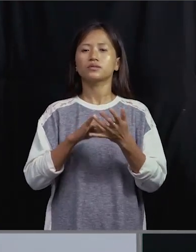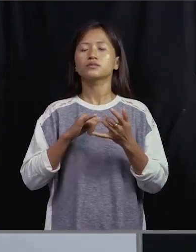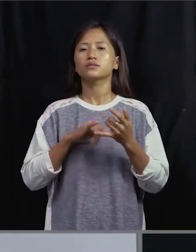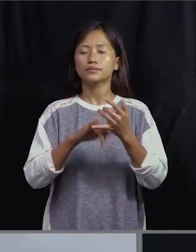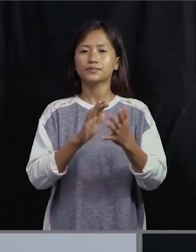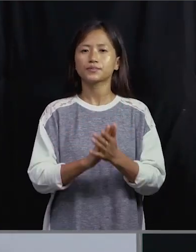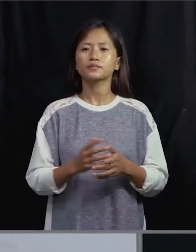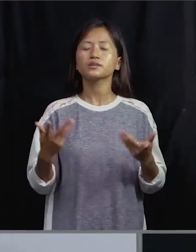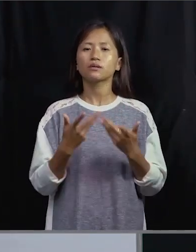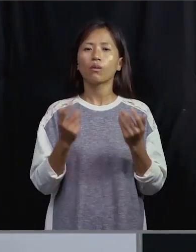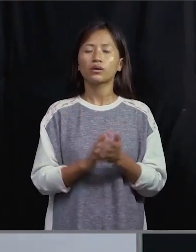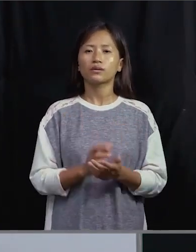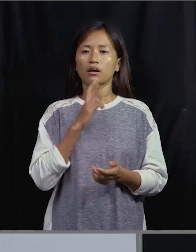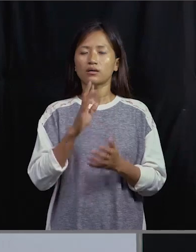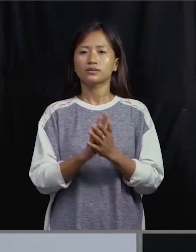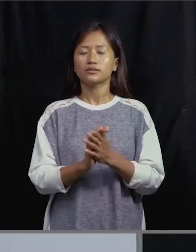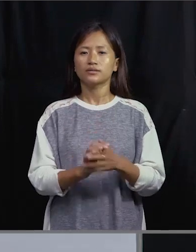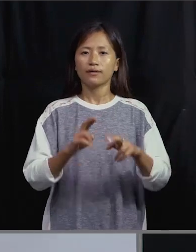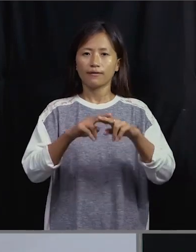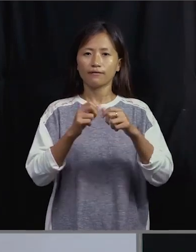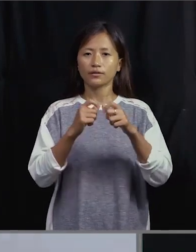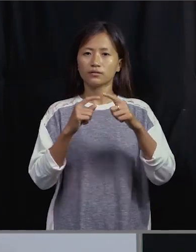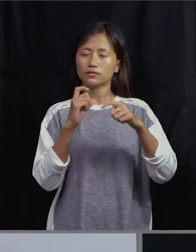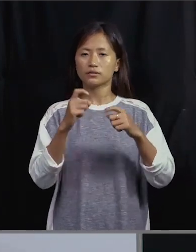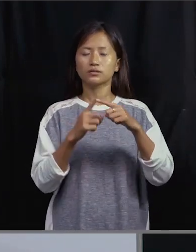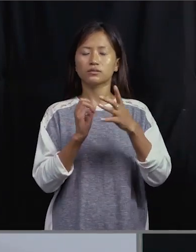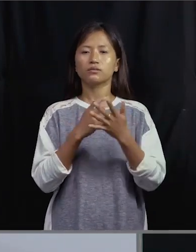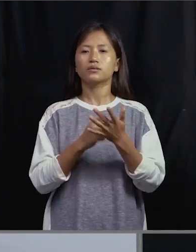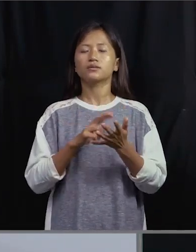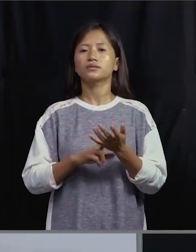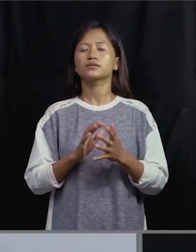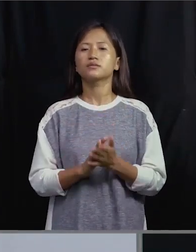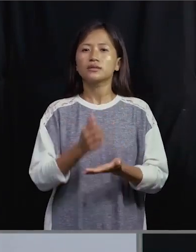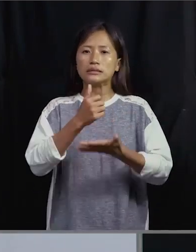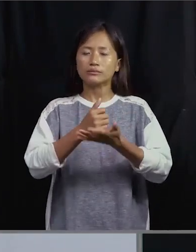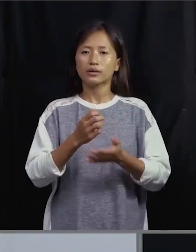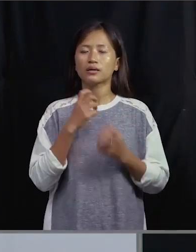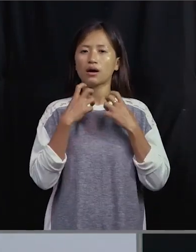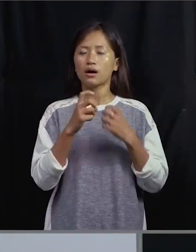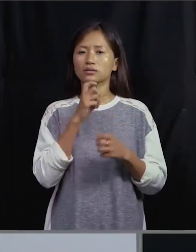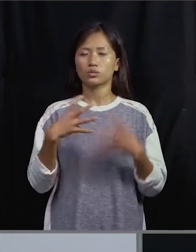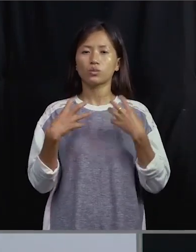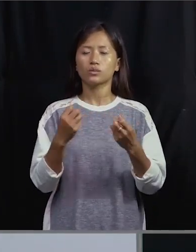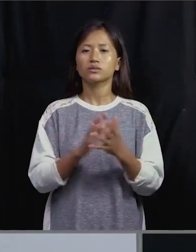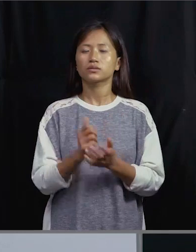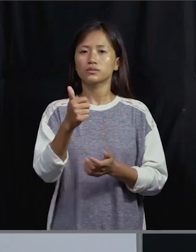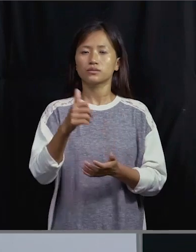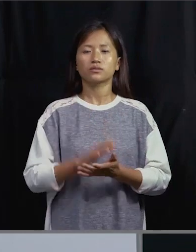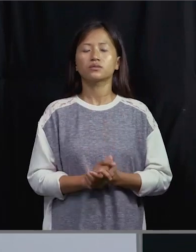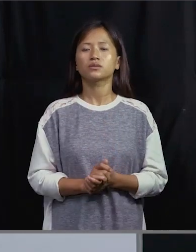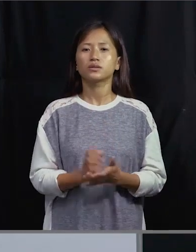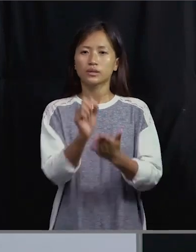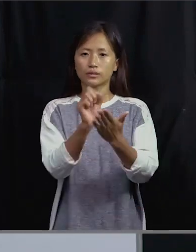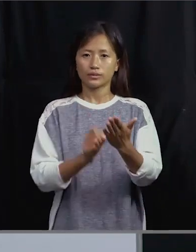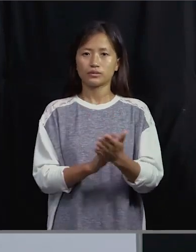what are the factors which affects his demand for goods? So these are the factors written on the